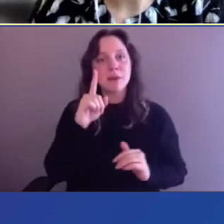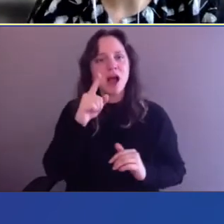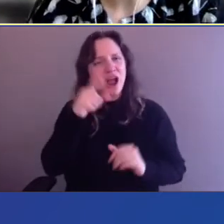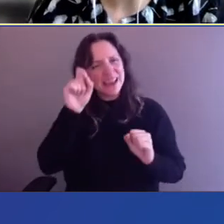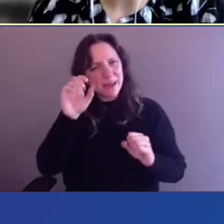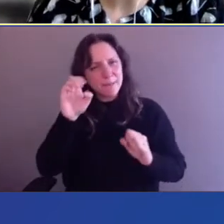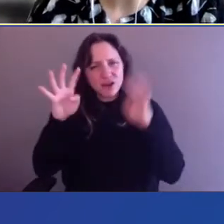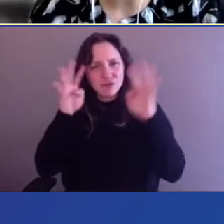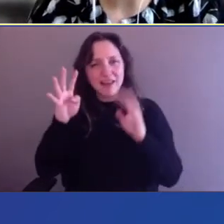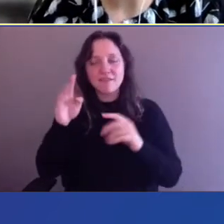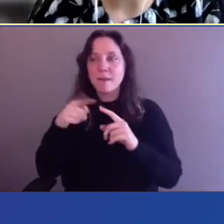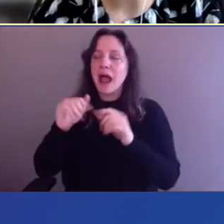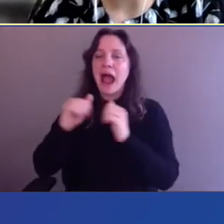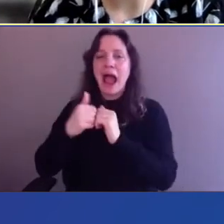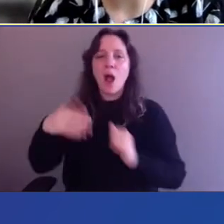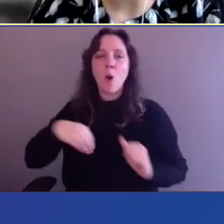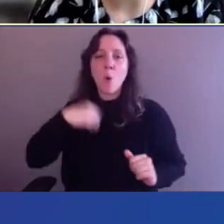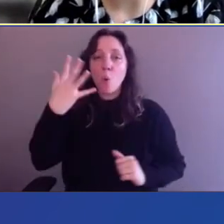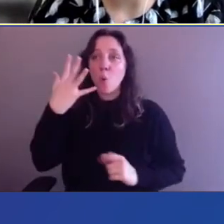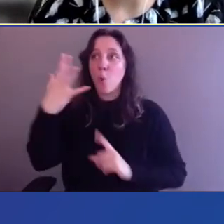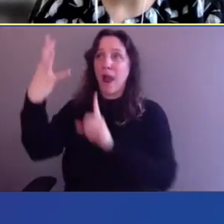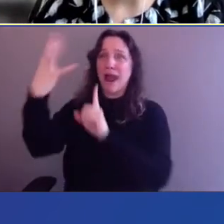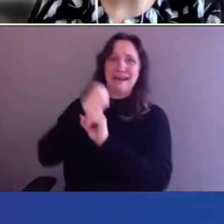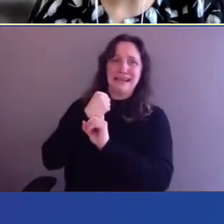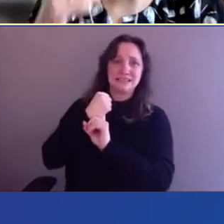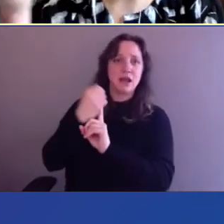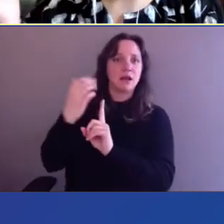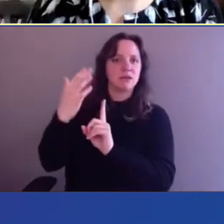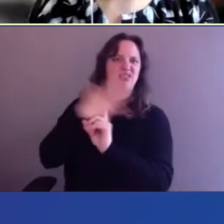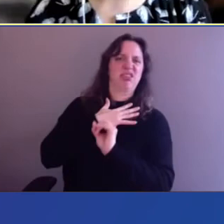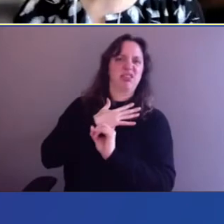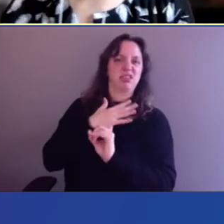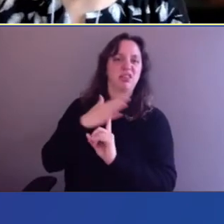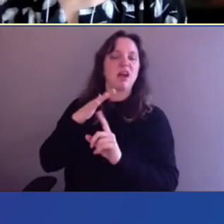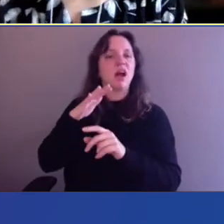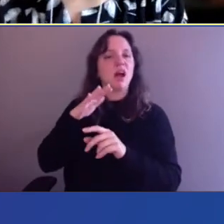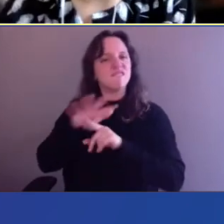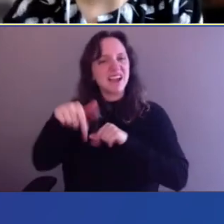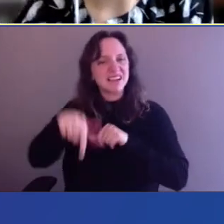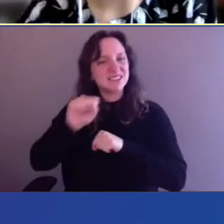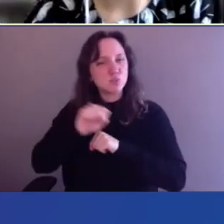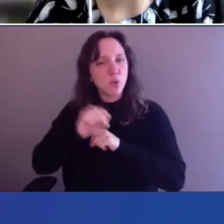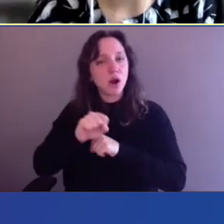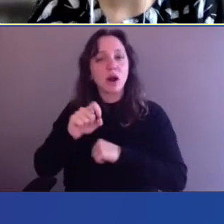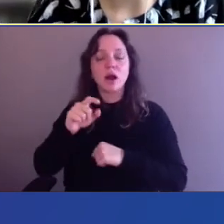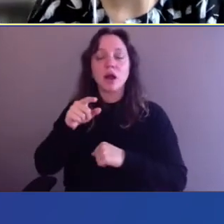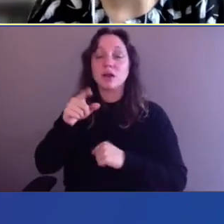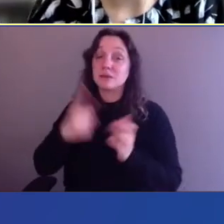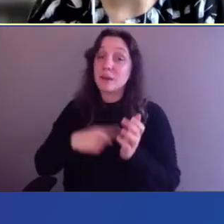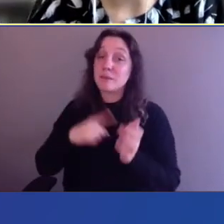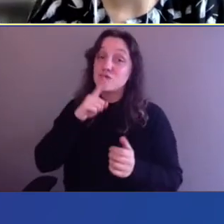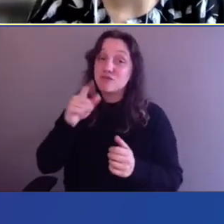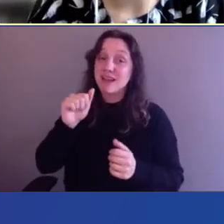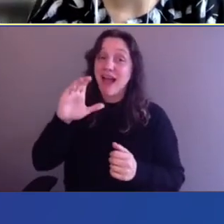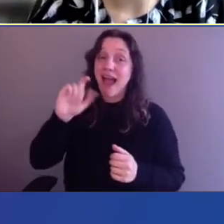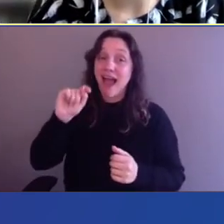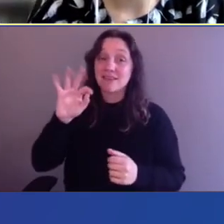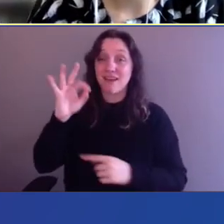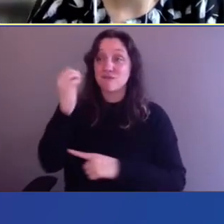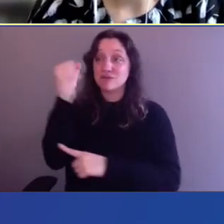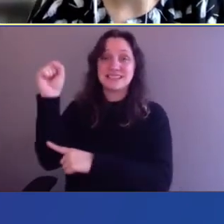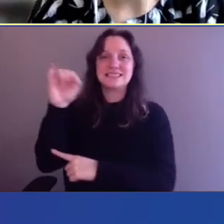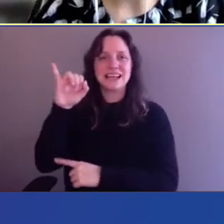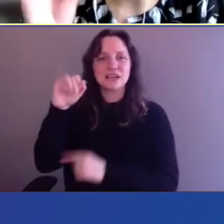how whiteness affects this kind of work. And the real act of resisting, like Diane said, is to think expansively about our